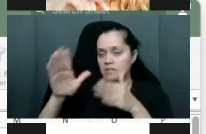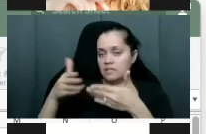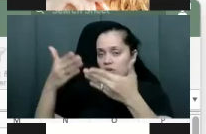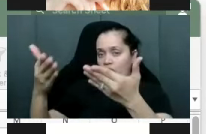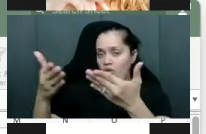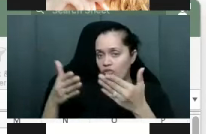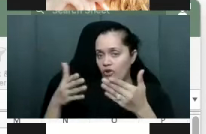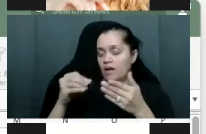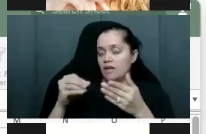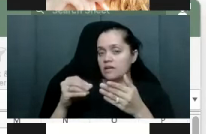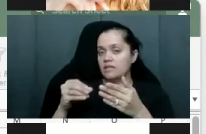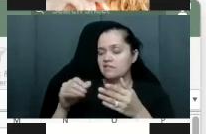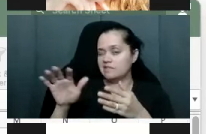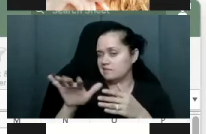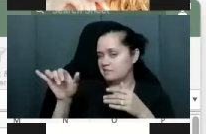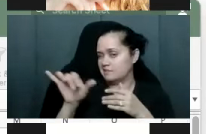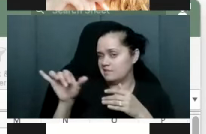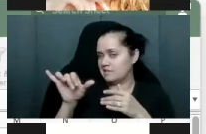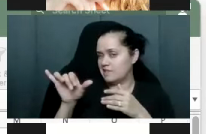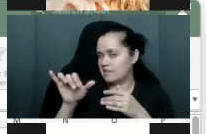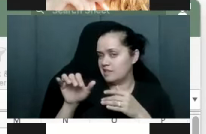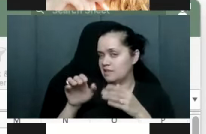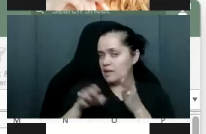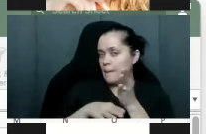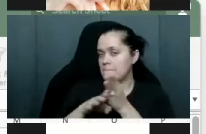and it is sort of like a minor.